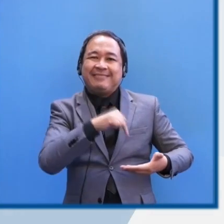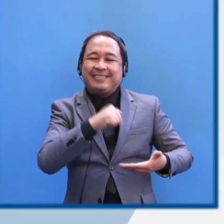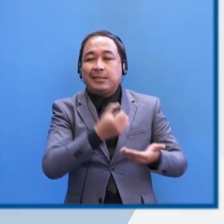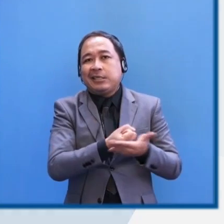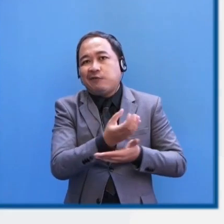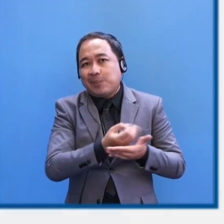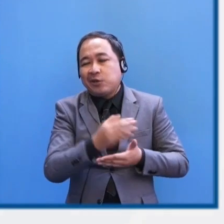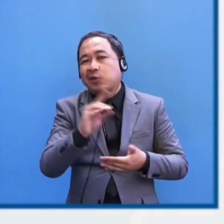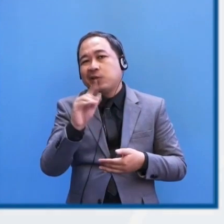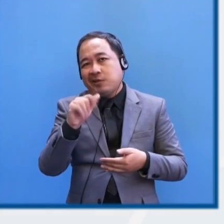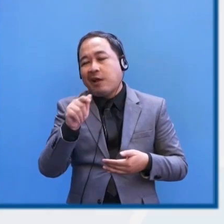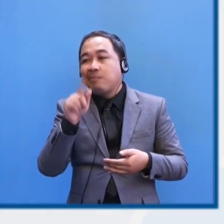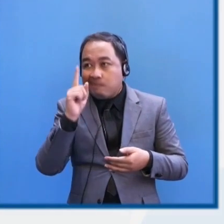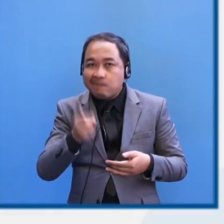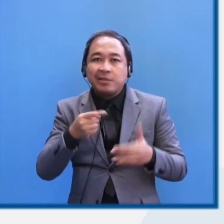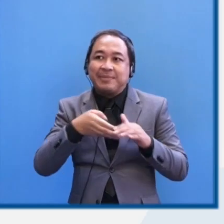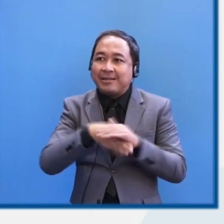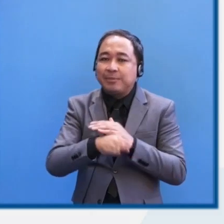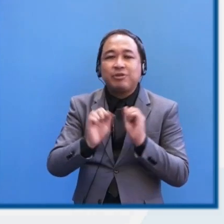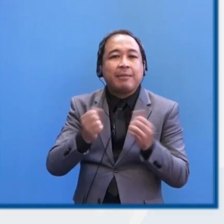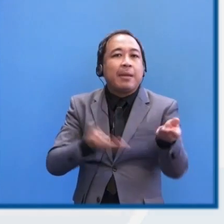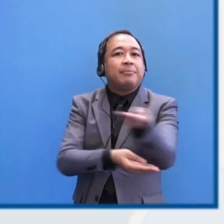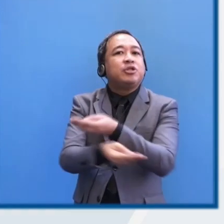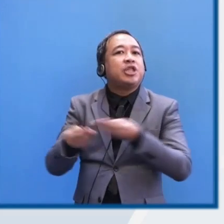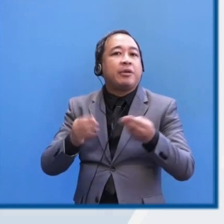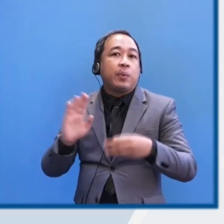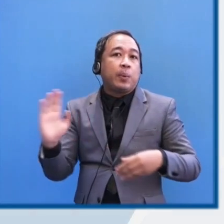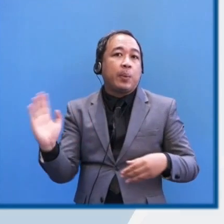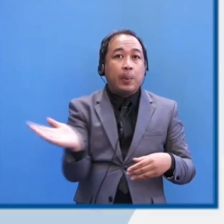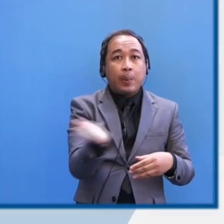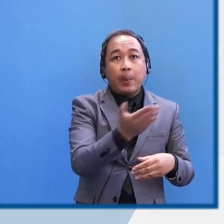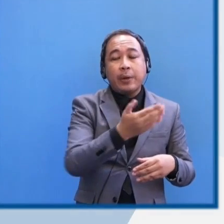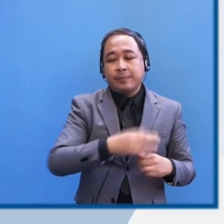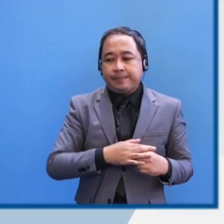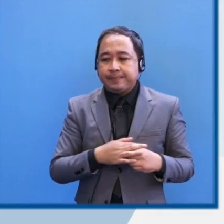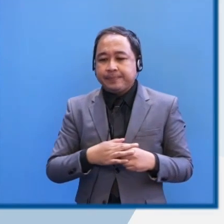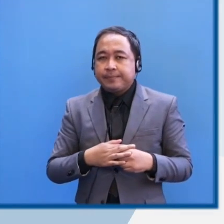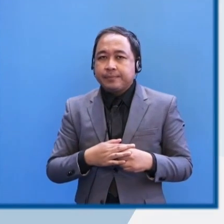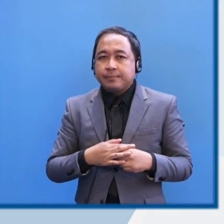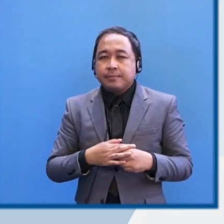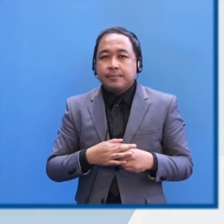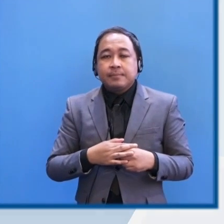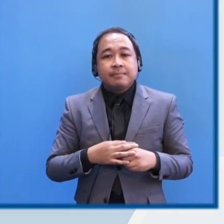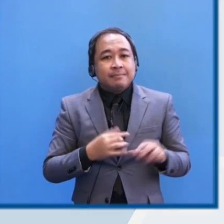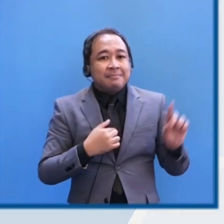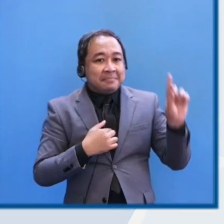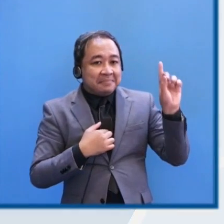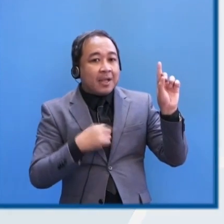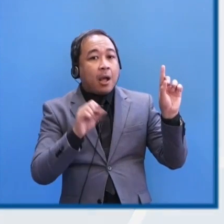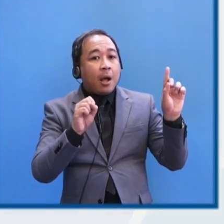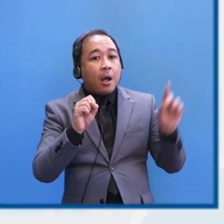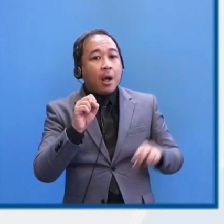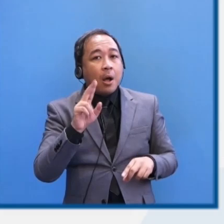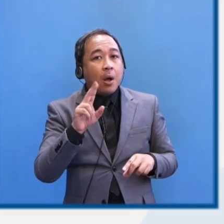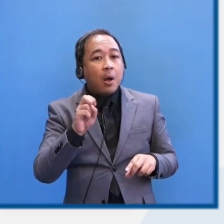decisive step. Thank you. I am the one who is from the government. I